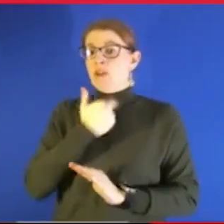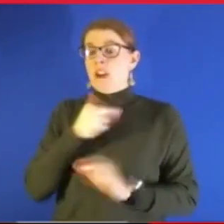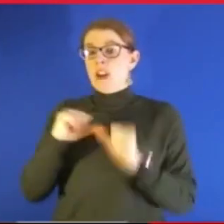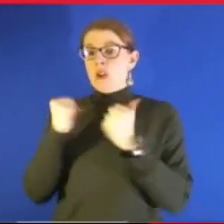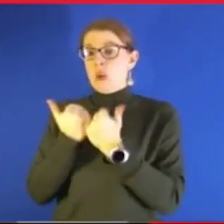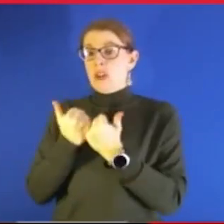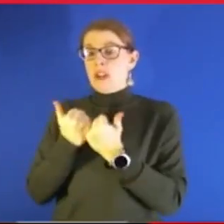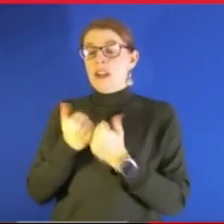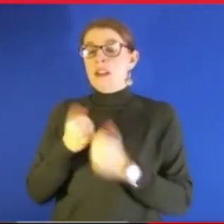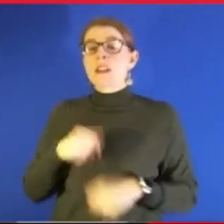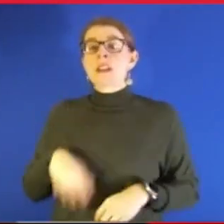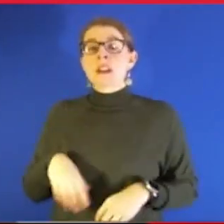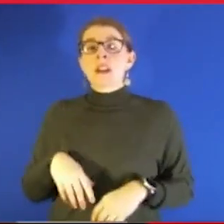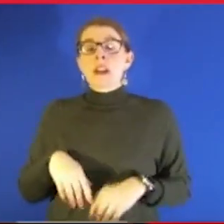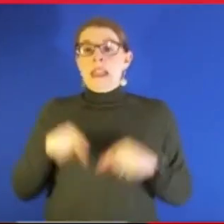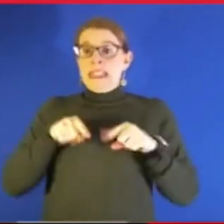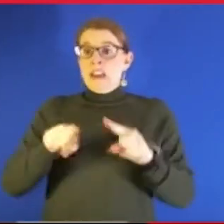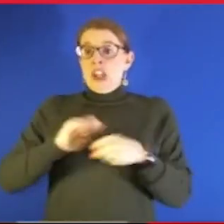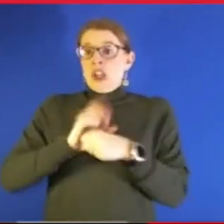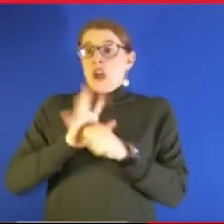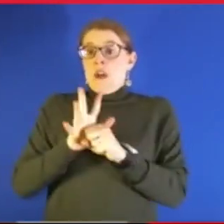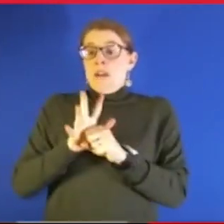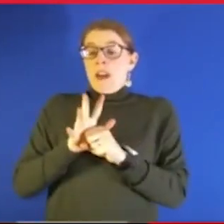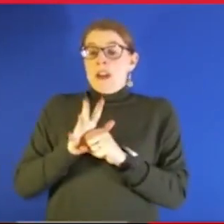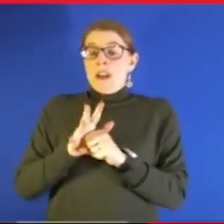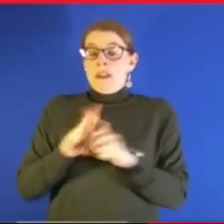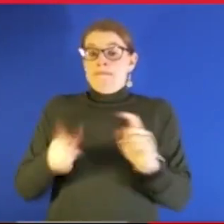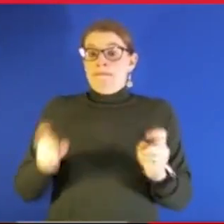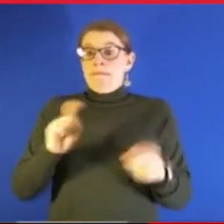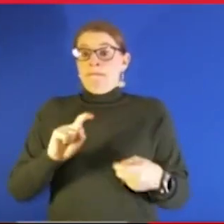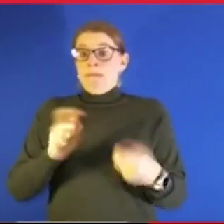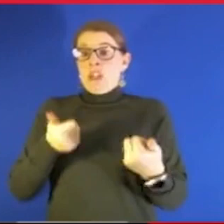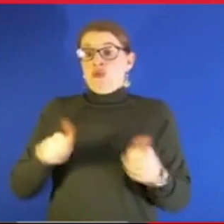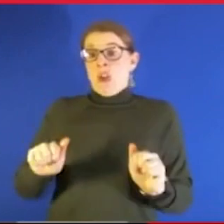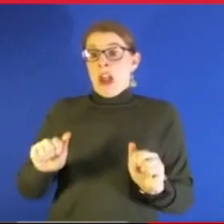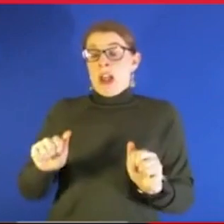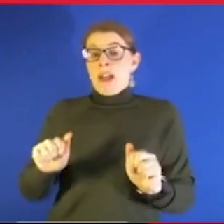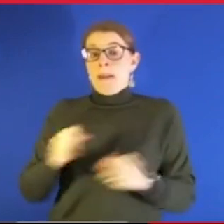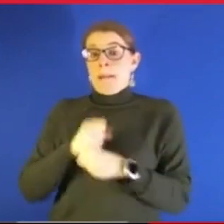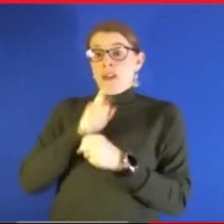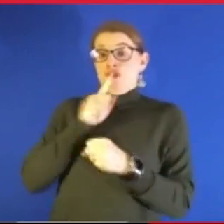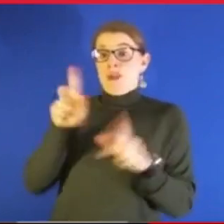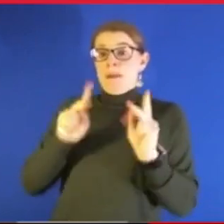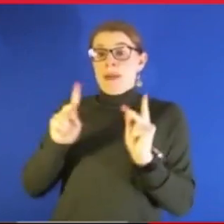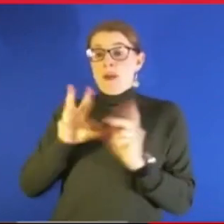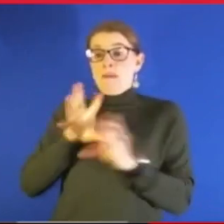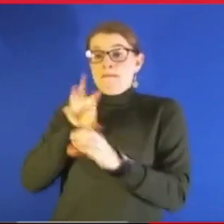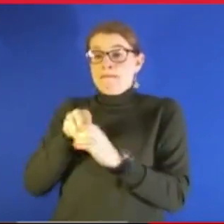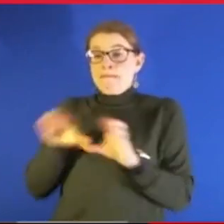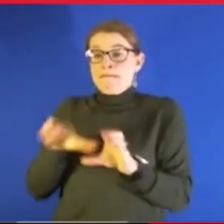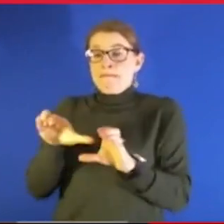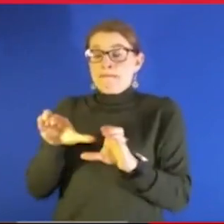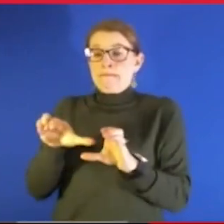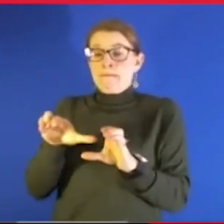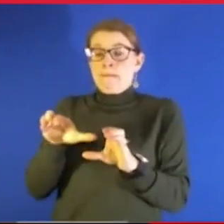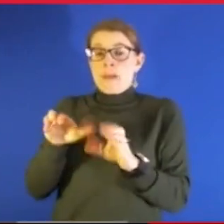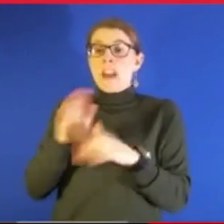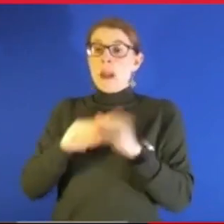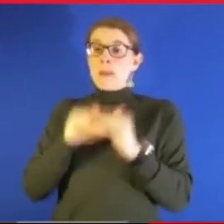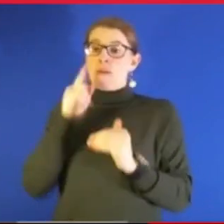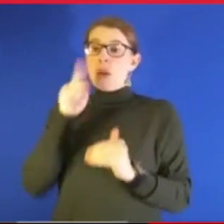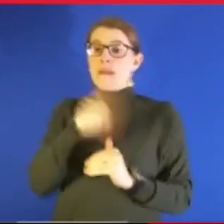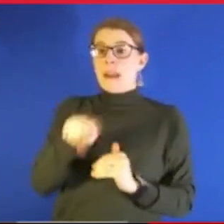think they, during COVID, they've moved to, trying to make sure that people can participate in a way that's been comfortable for them.